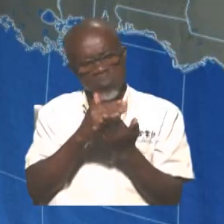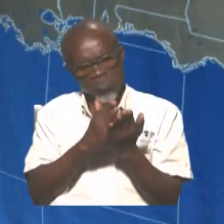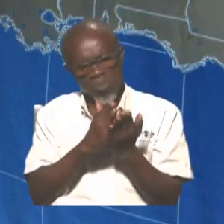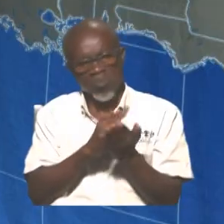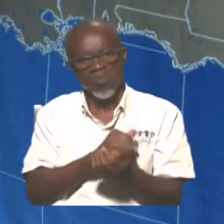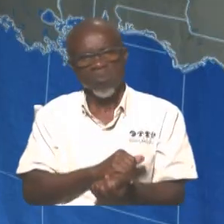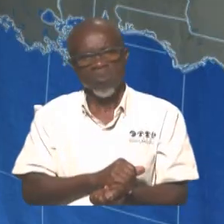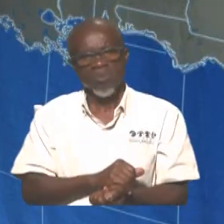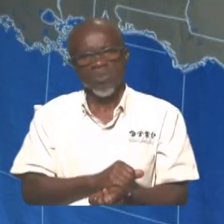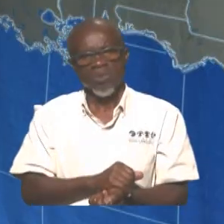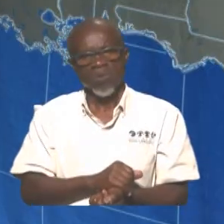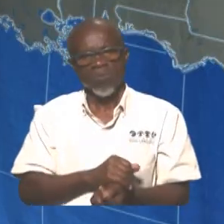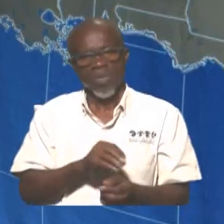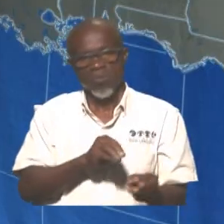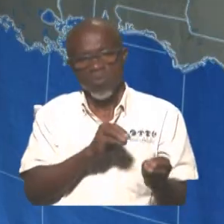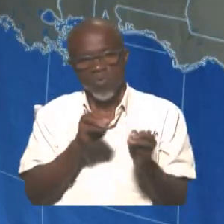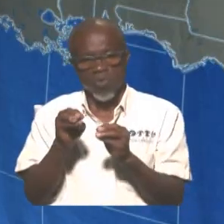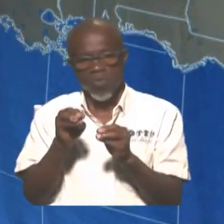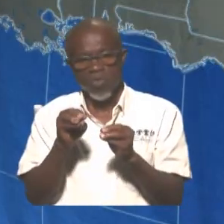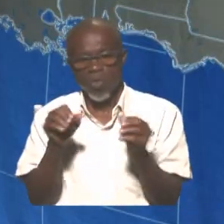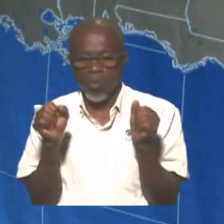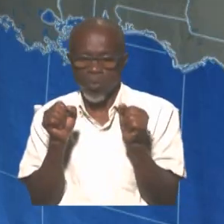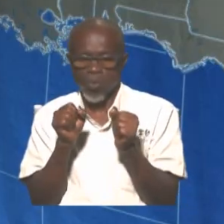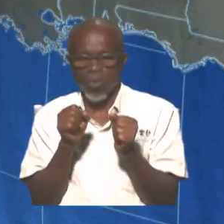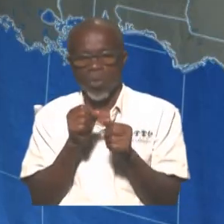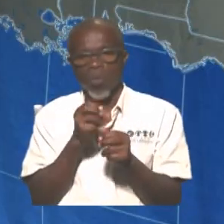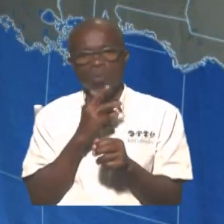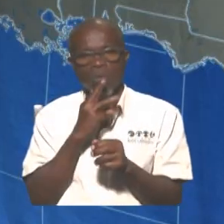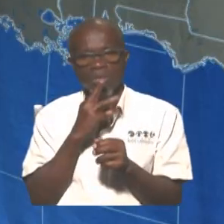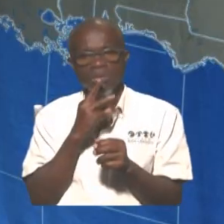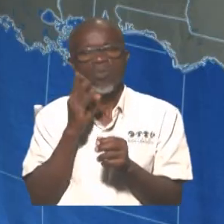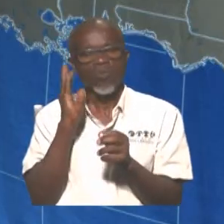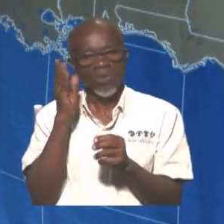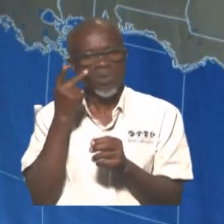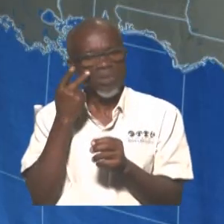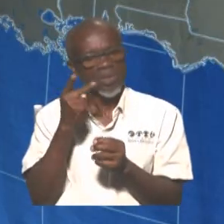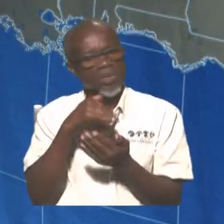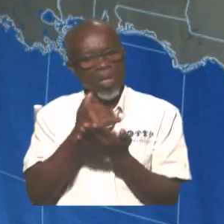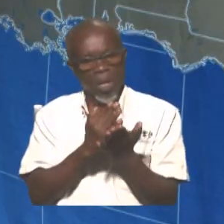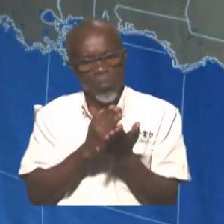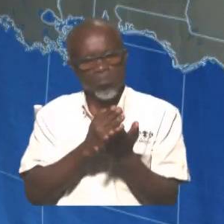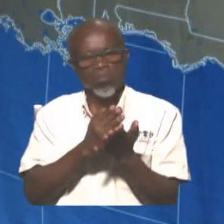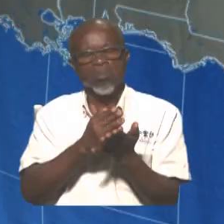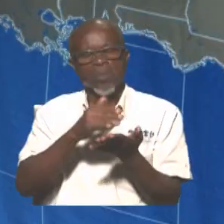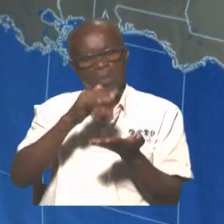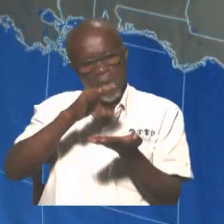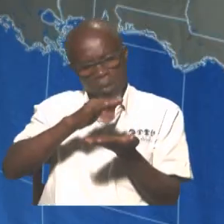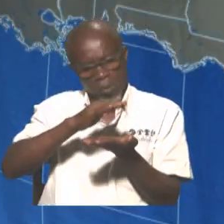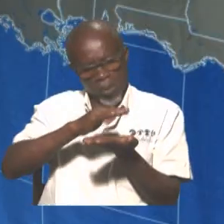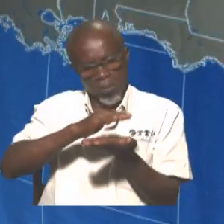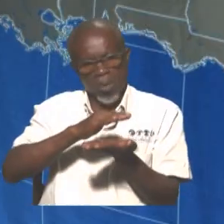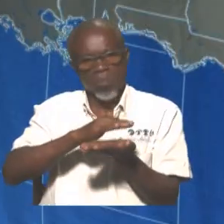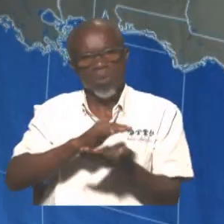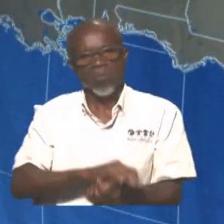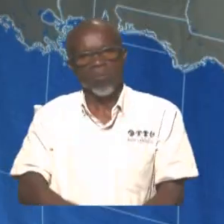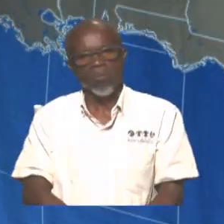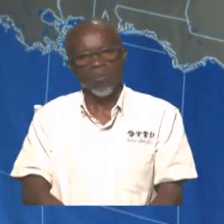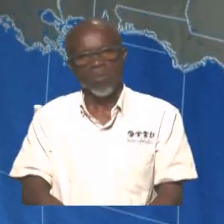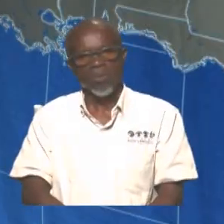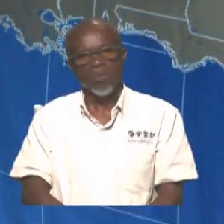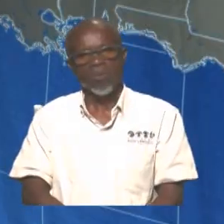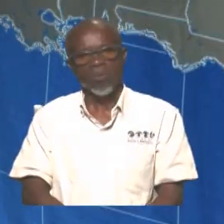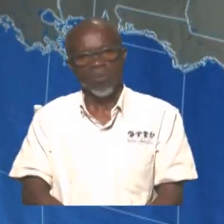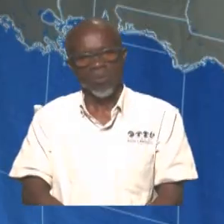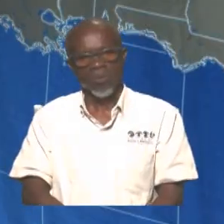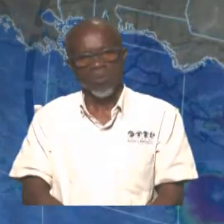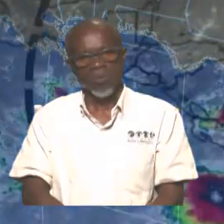waters and less favorable conditions, Erin should begin to weaken, dropping back to a Category 2 hurricane south of Nova